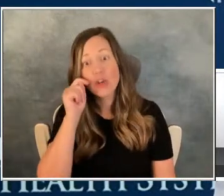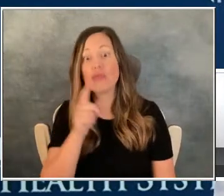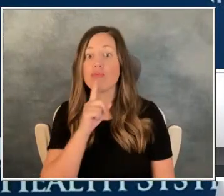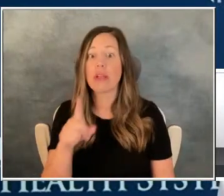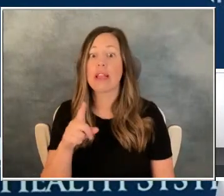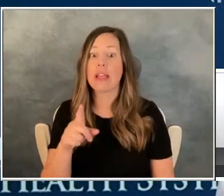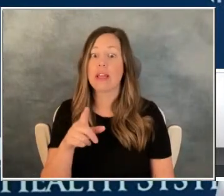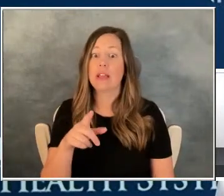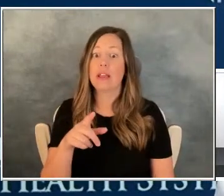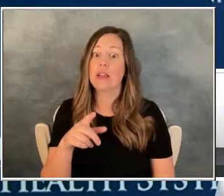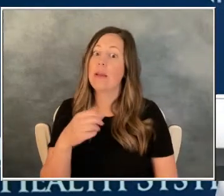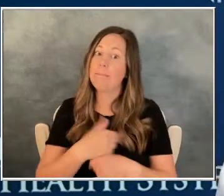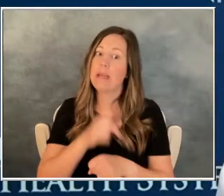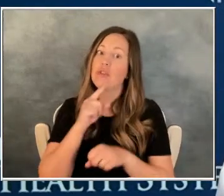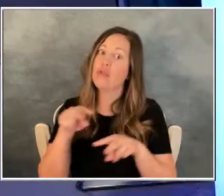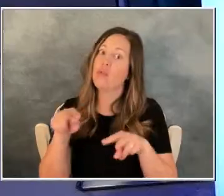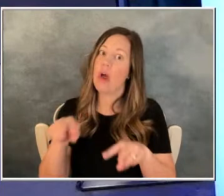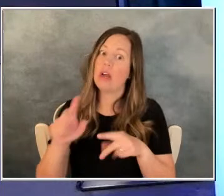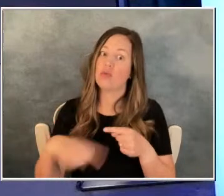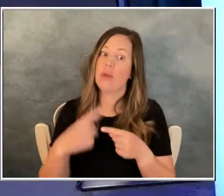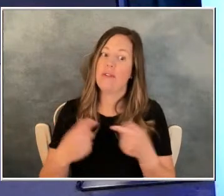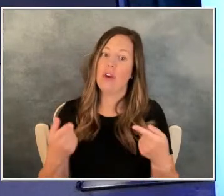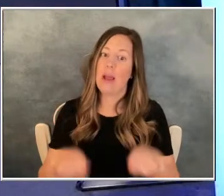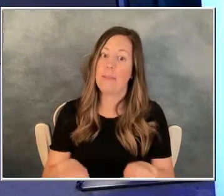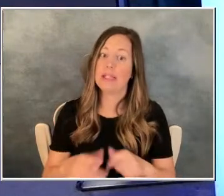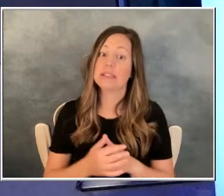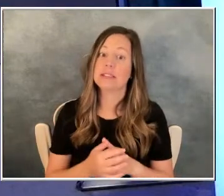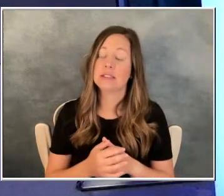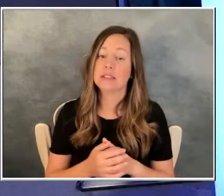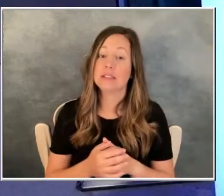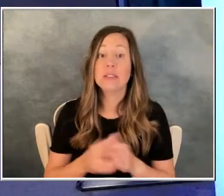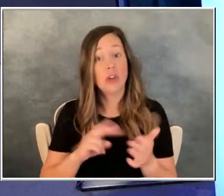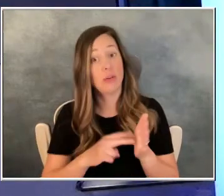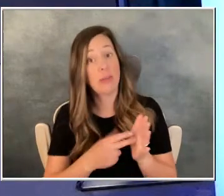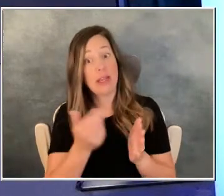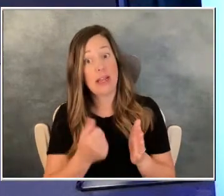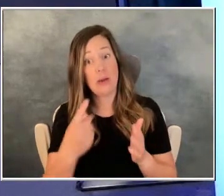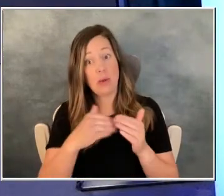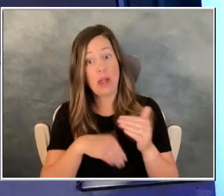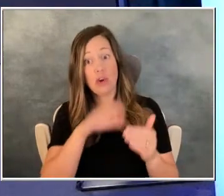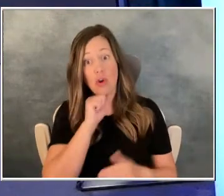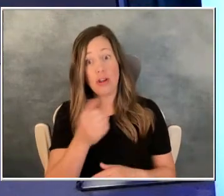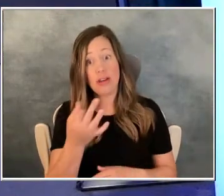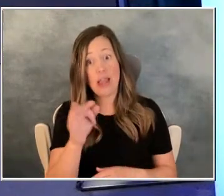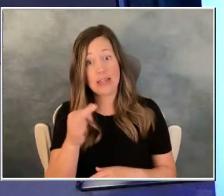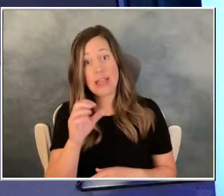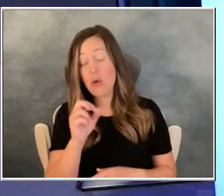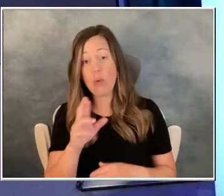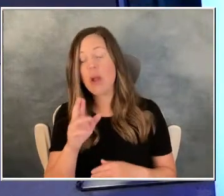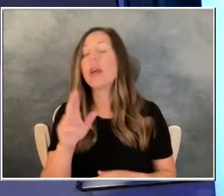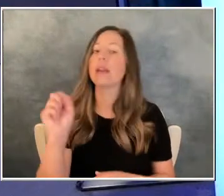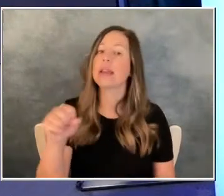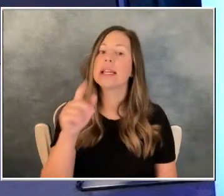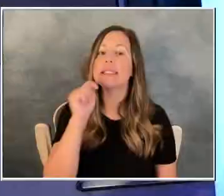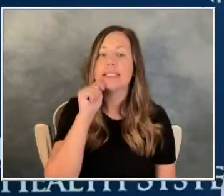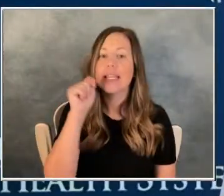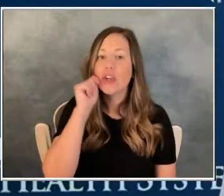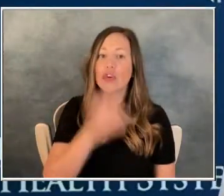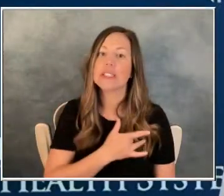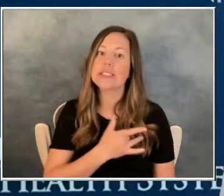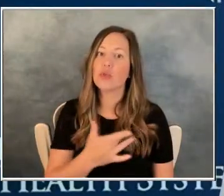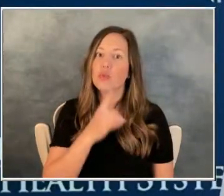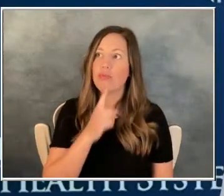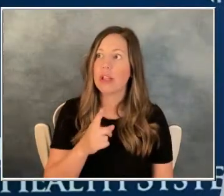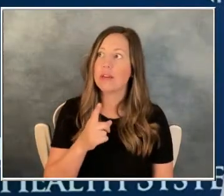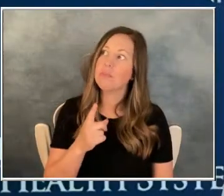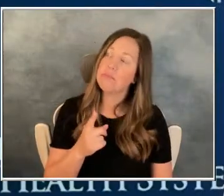doing it. Like when you say teenagers, you mean anyone under the age of 19? Teenagers? Yes, you know, teenagers tend to not always make the best decisions with